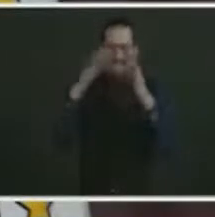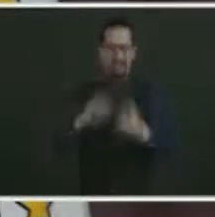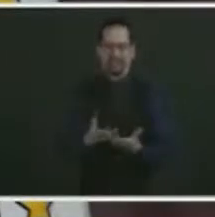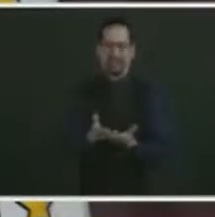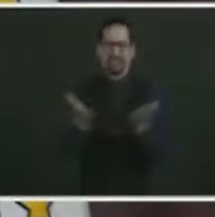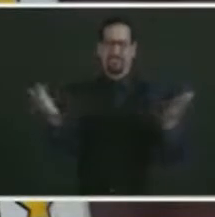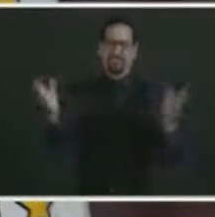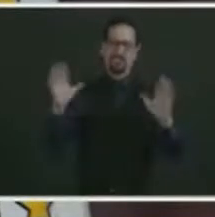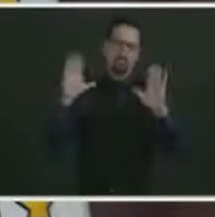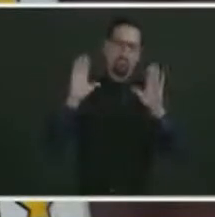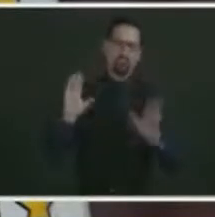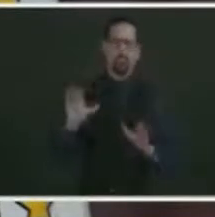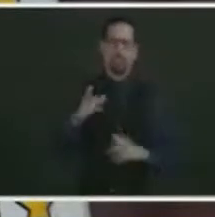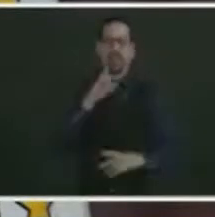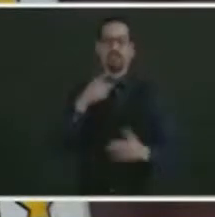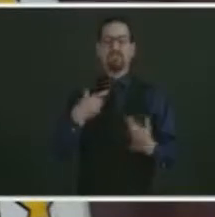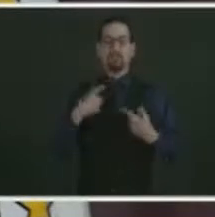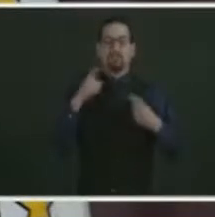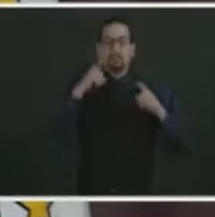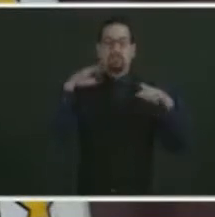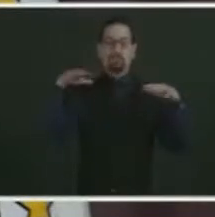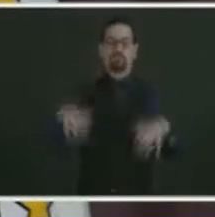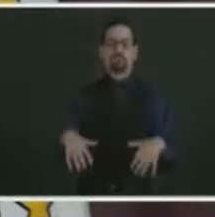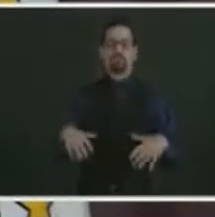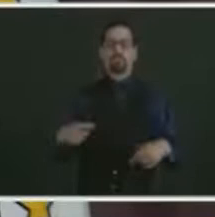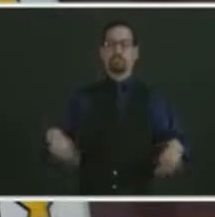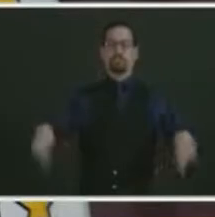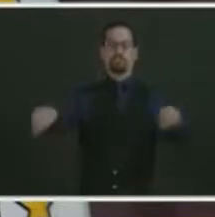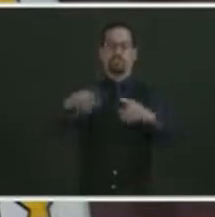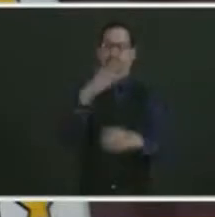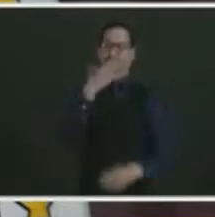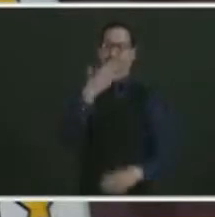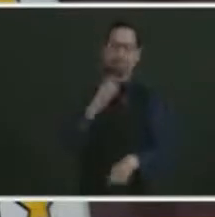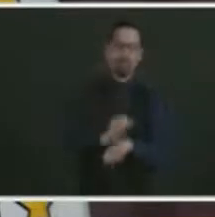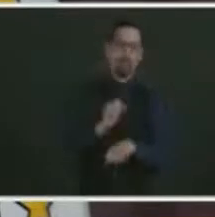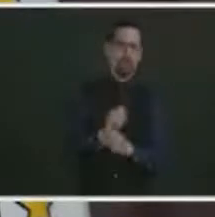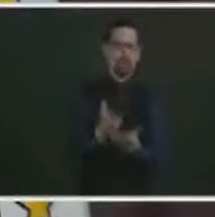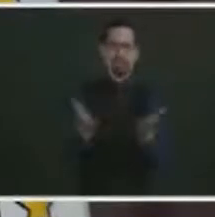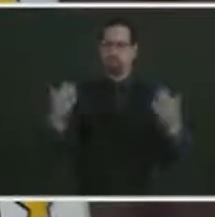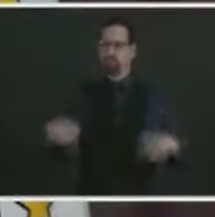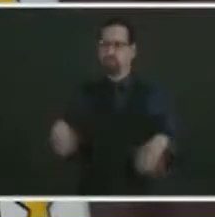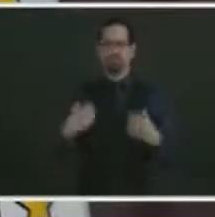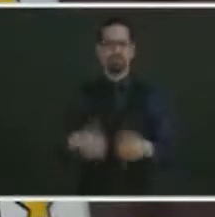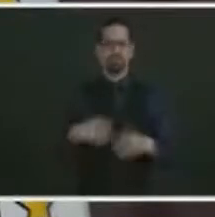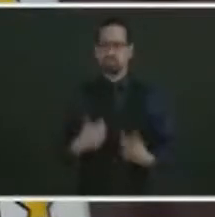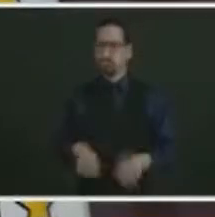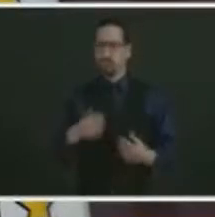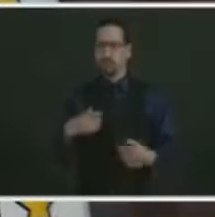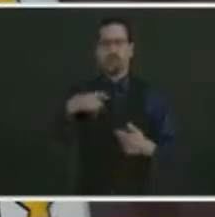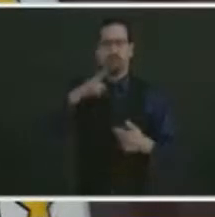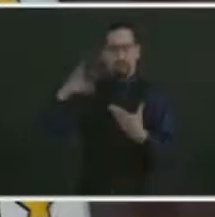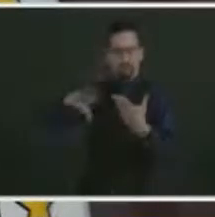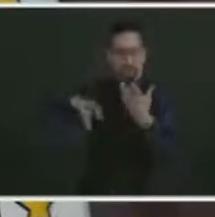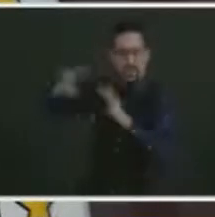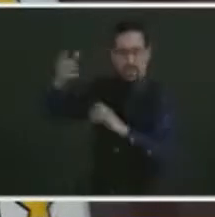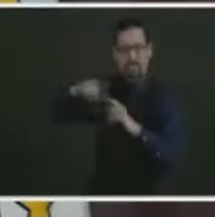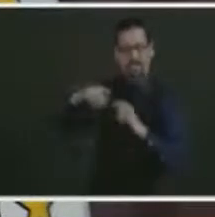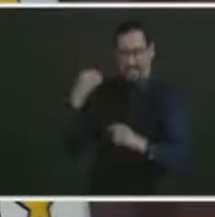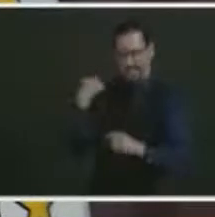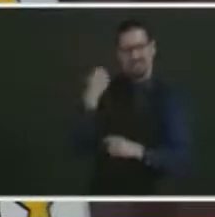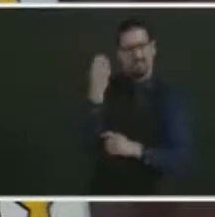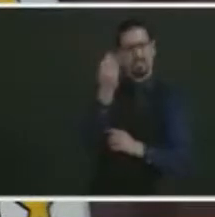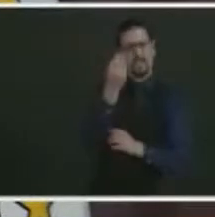I am in awe of what has happened, both the way the riot was handled Monday night,